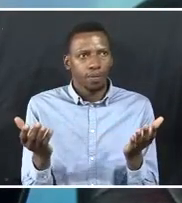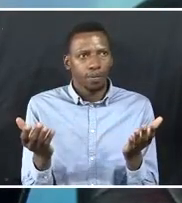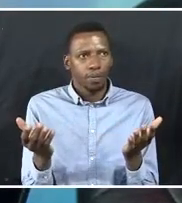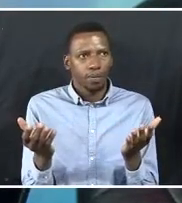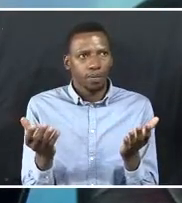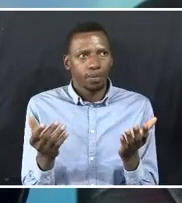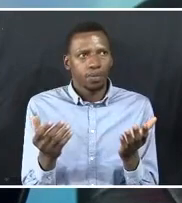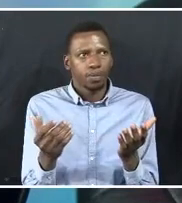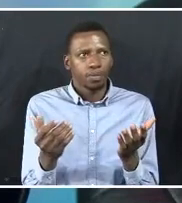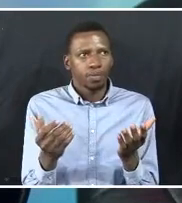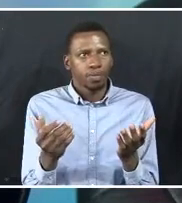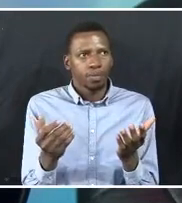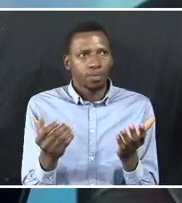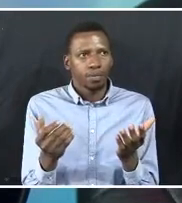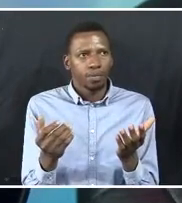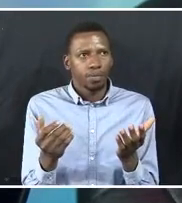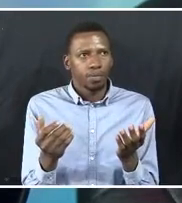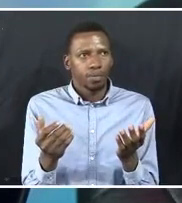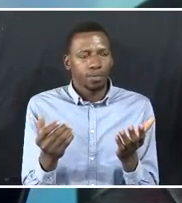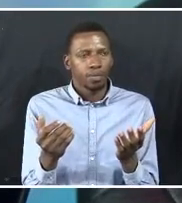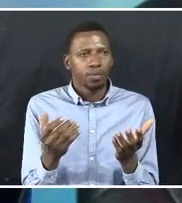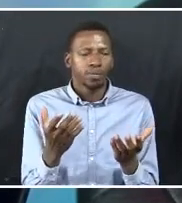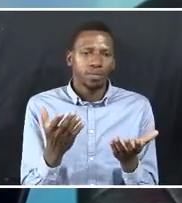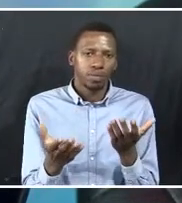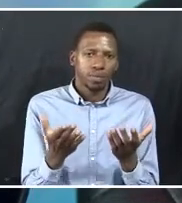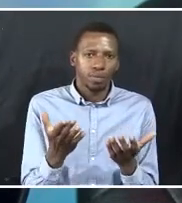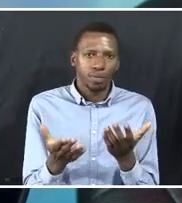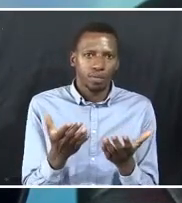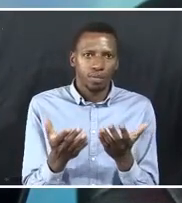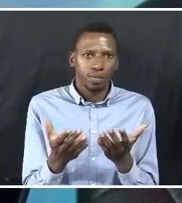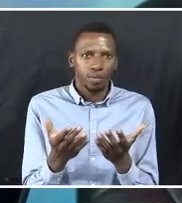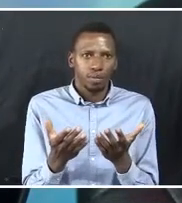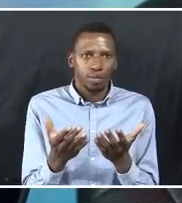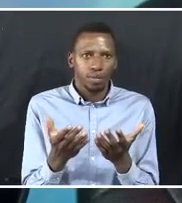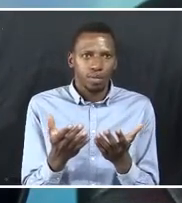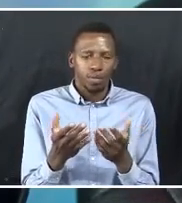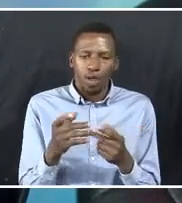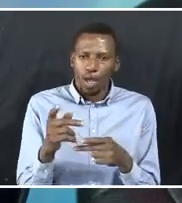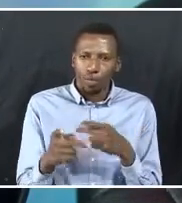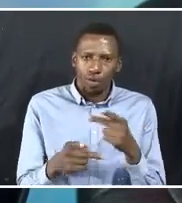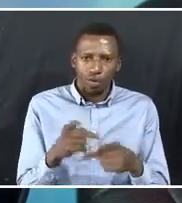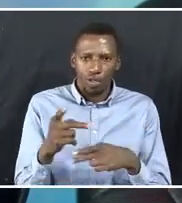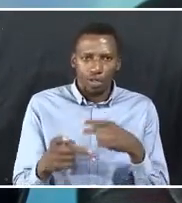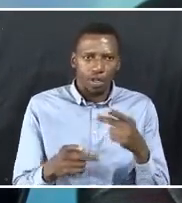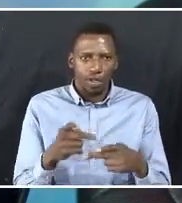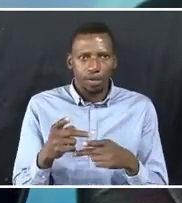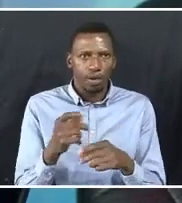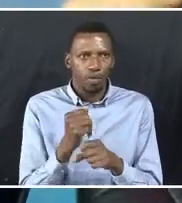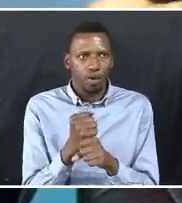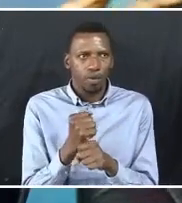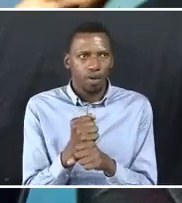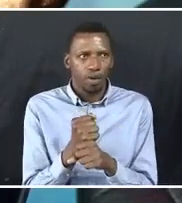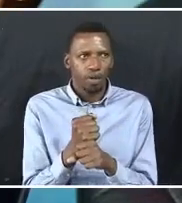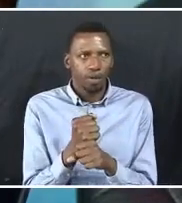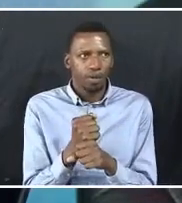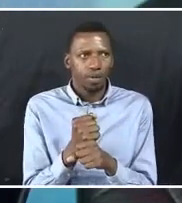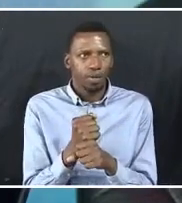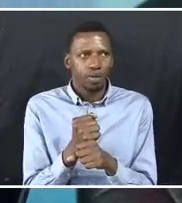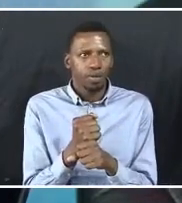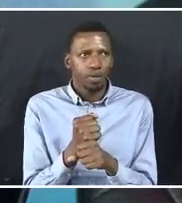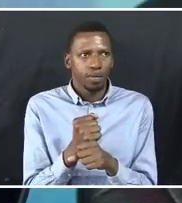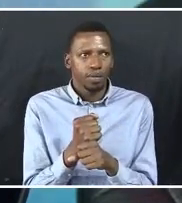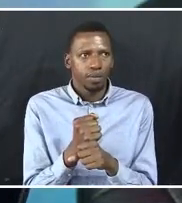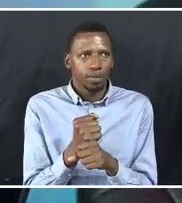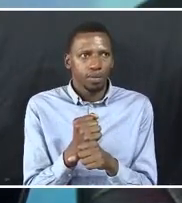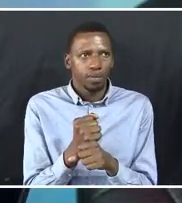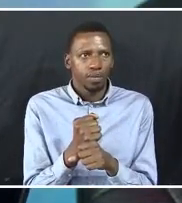it's like they pick, a procedure is done. The donor is connected to a